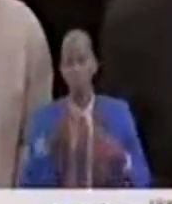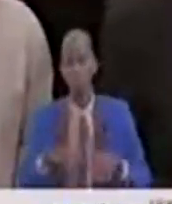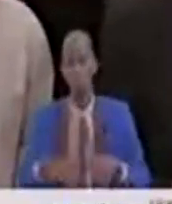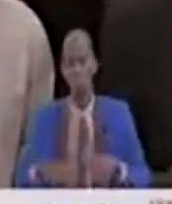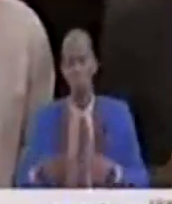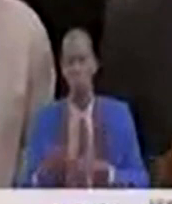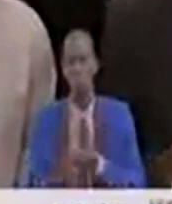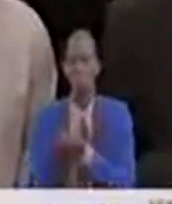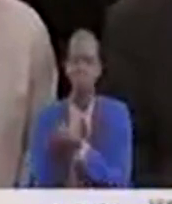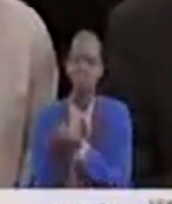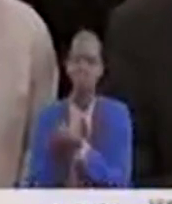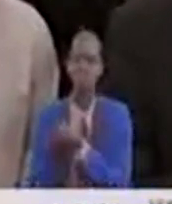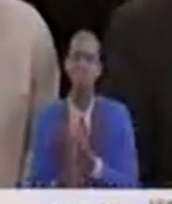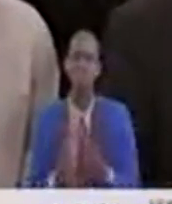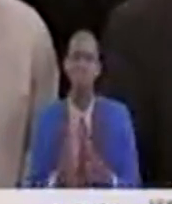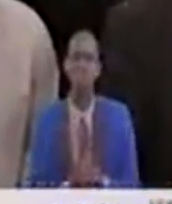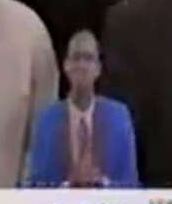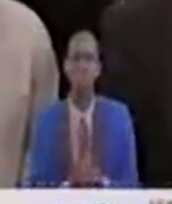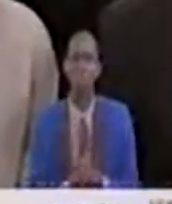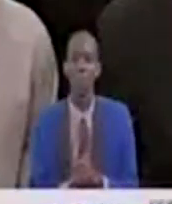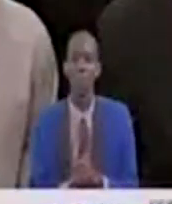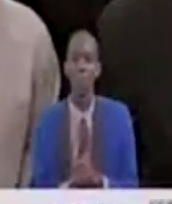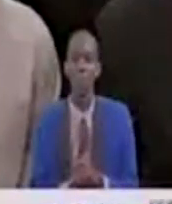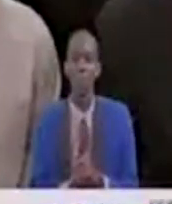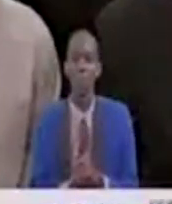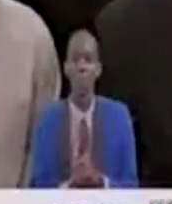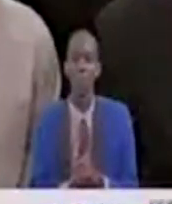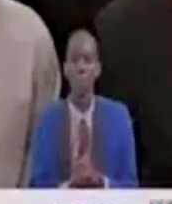Love yourself too.